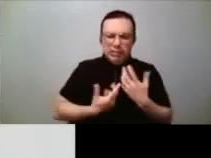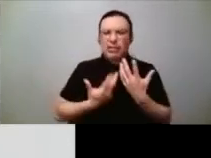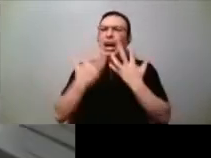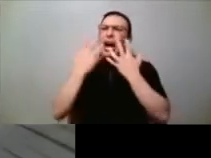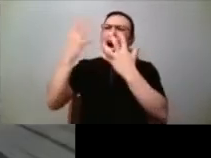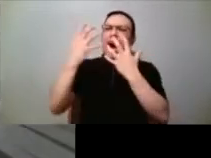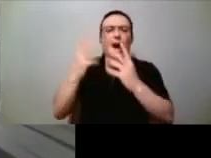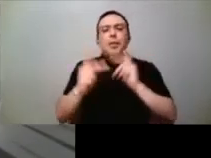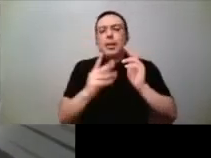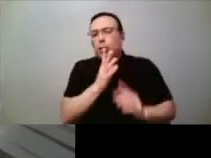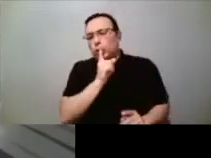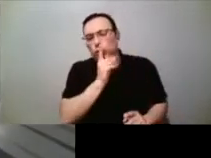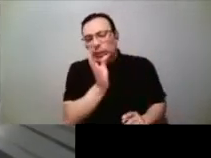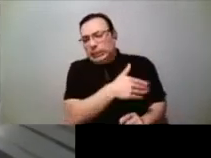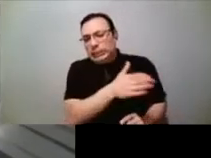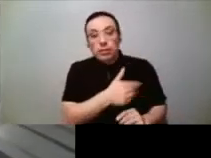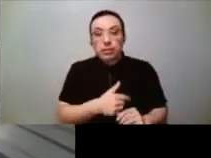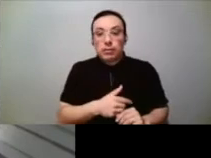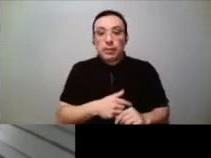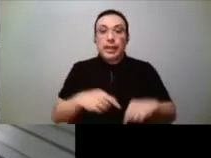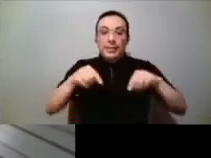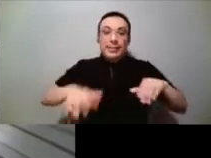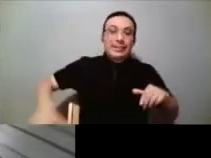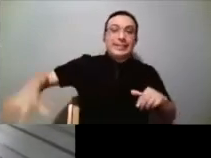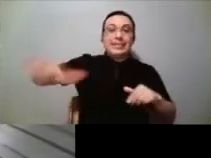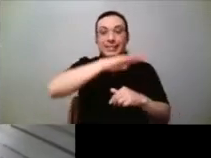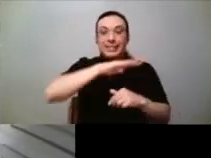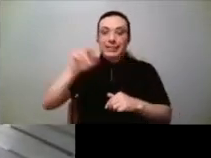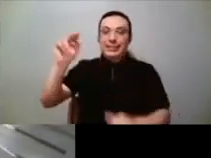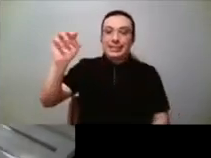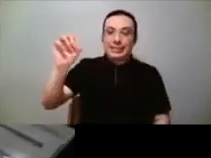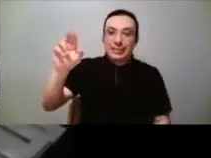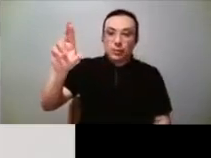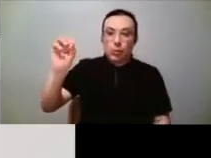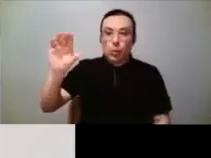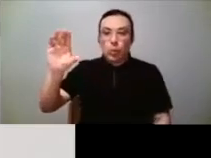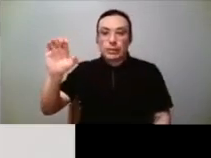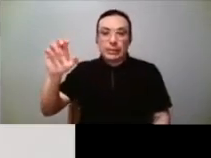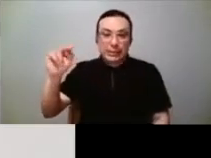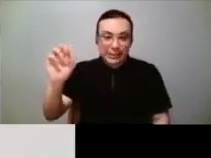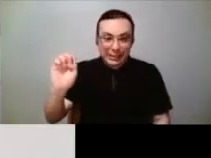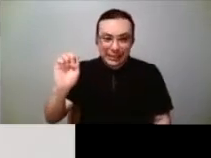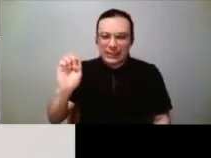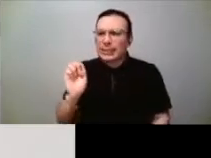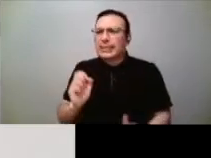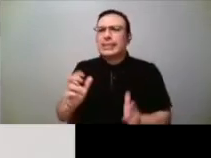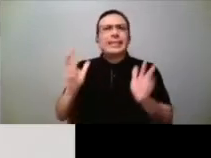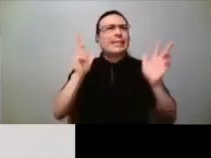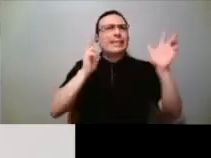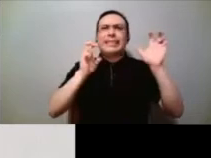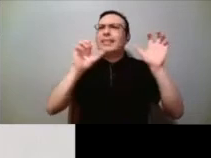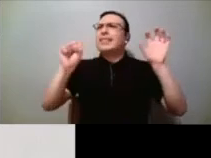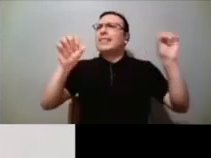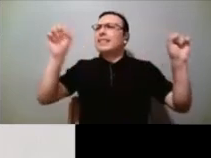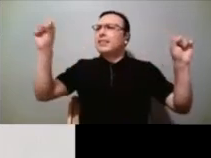necroscene, which is our planetary scene, we can still sense the otherworldly call of a melancholy strike, of a planetary